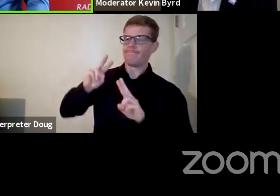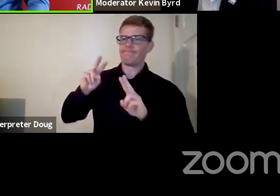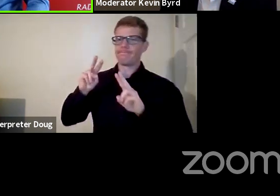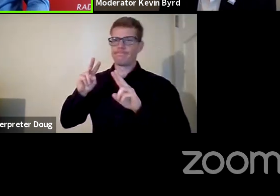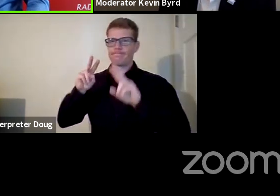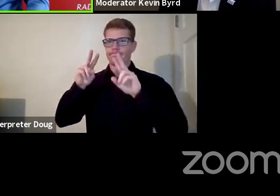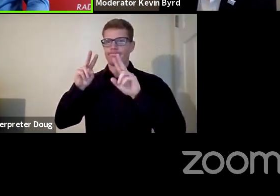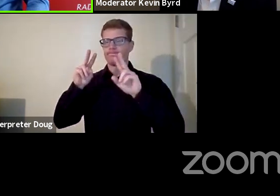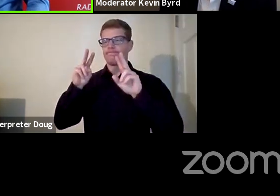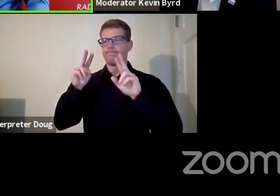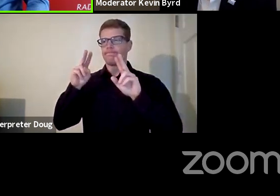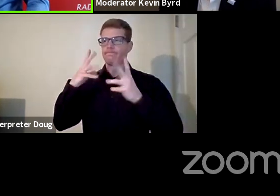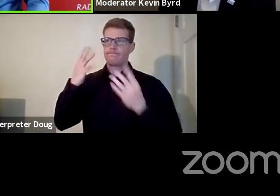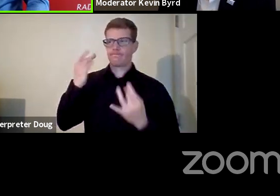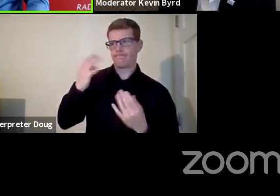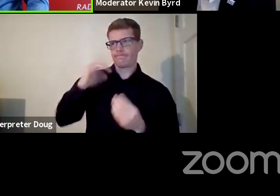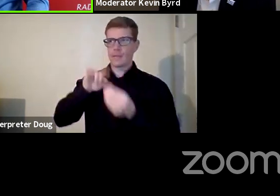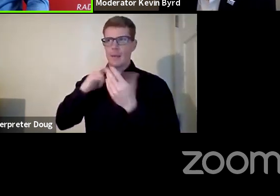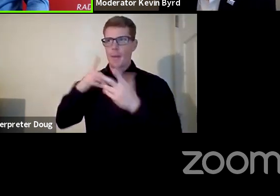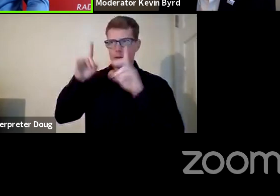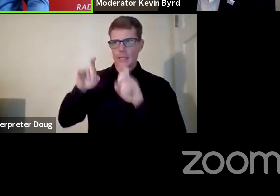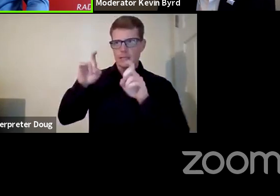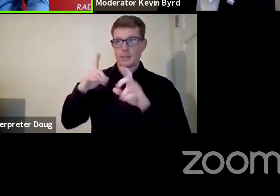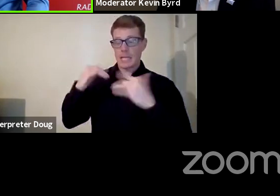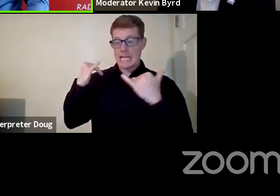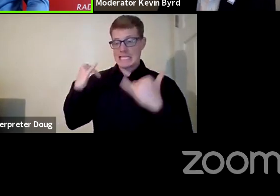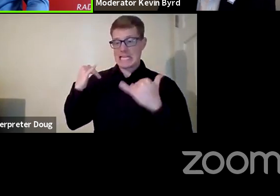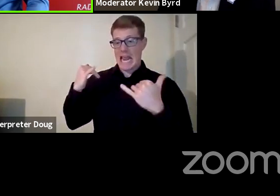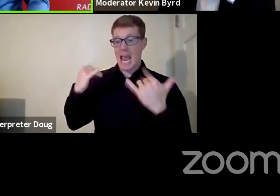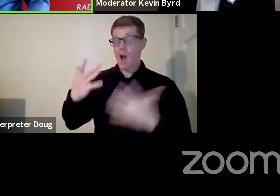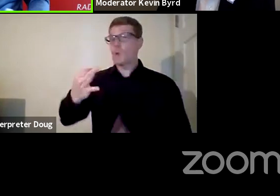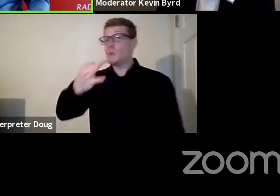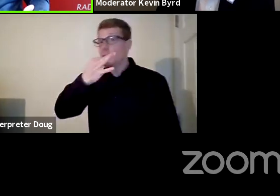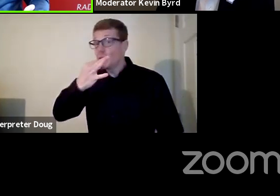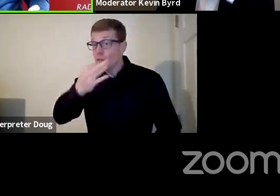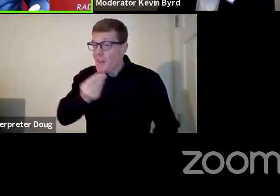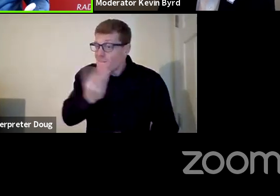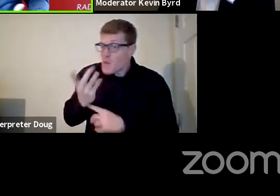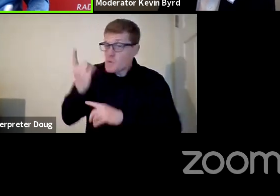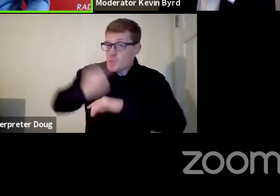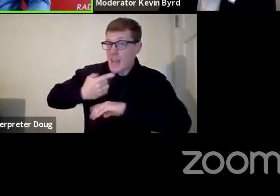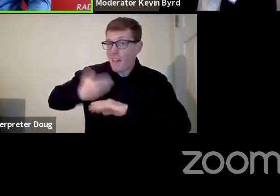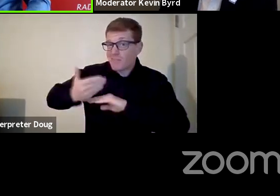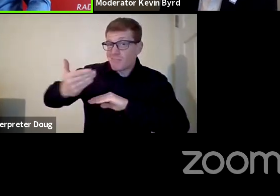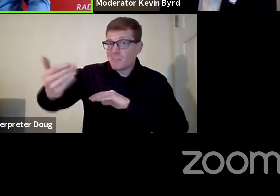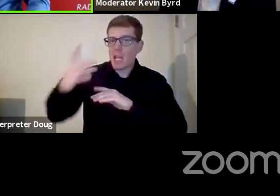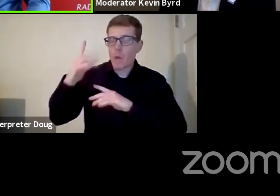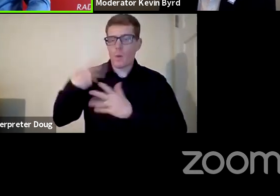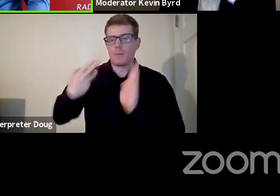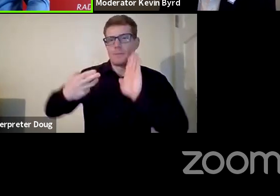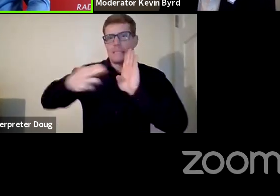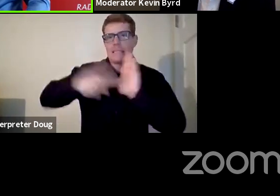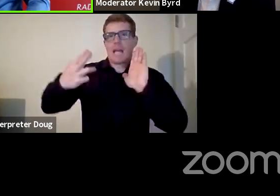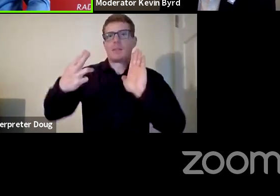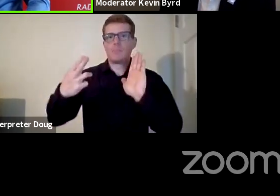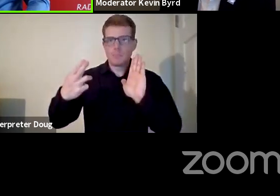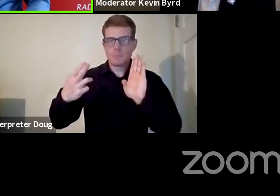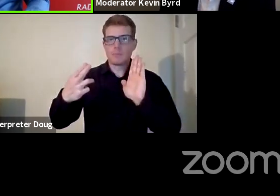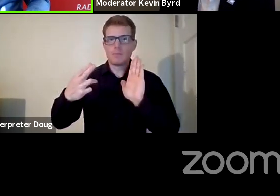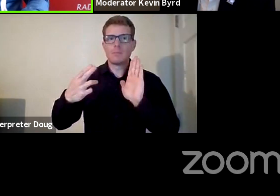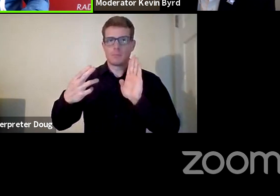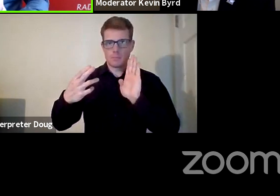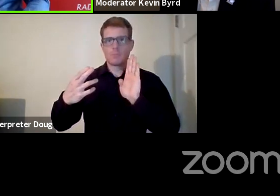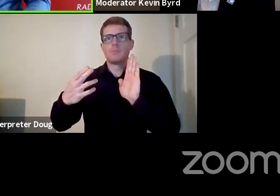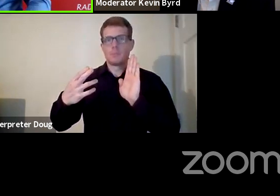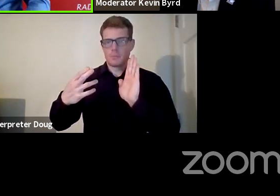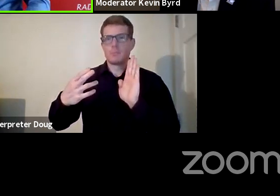away from at this point signing what is a pretty comprehensive contract that will allow us to have some